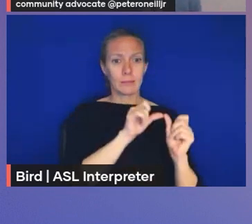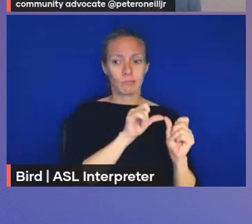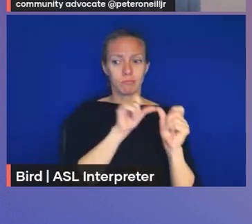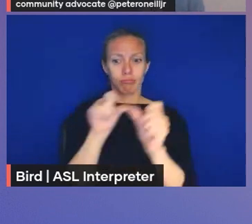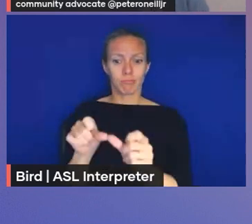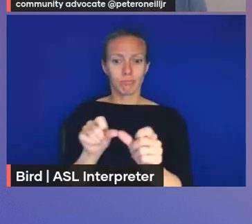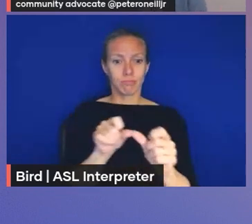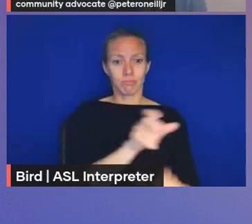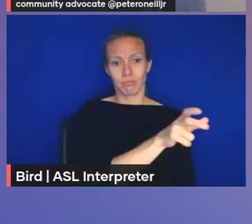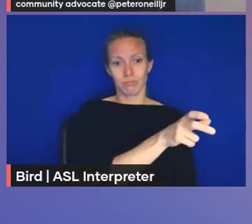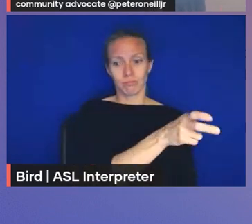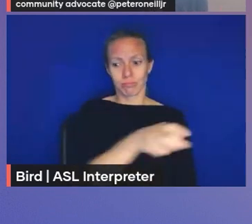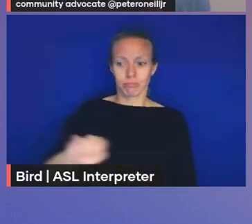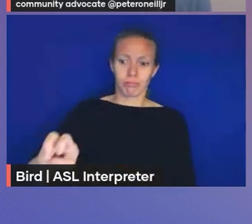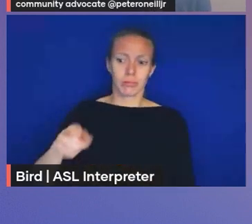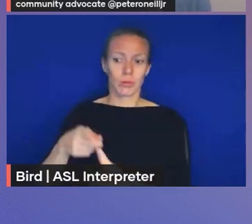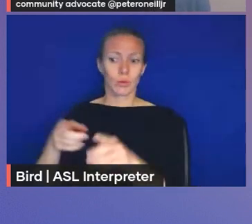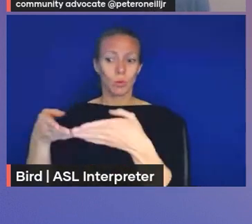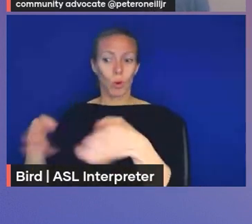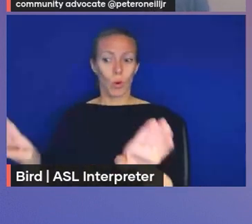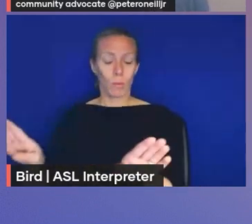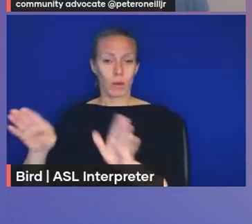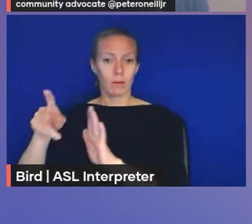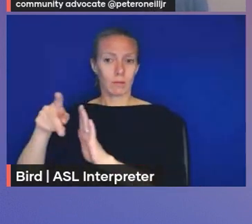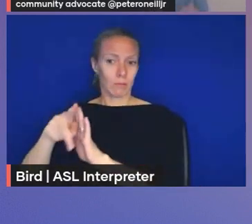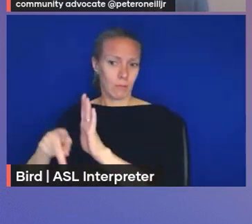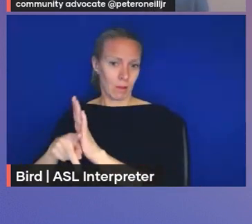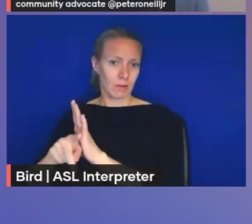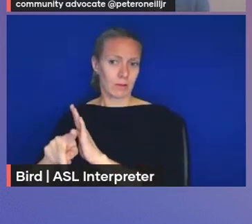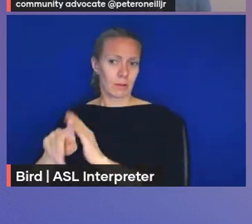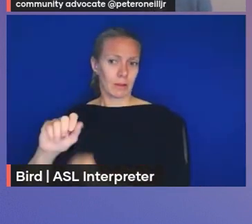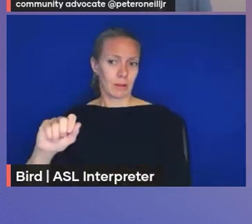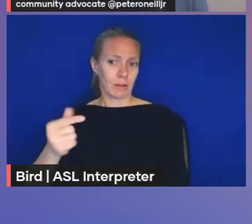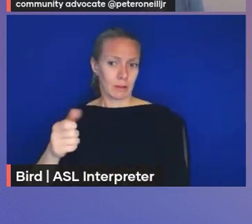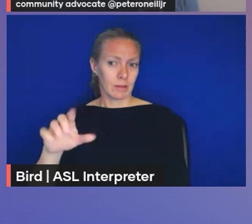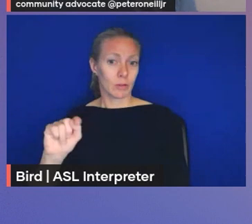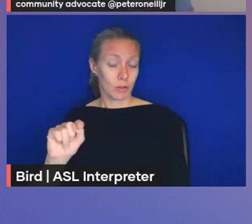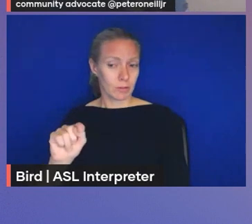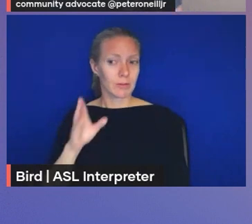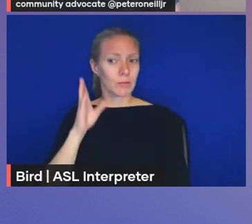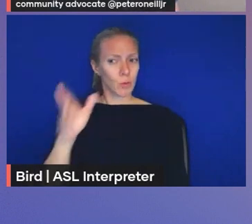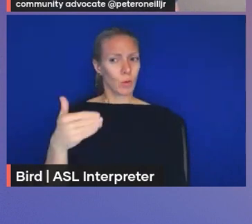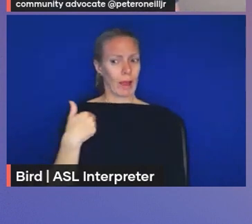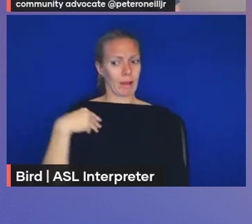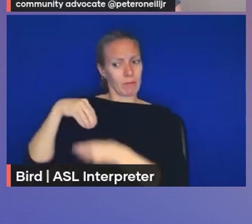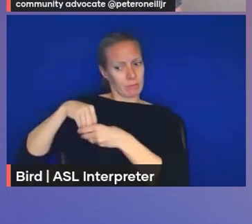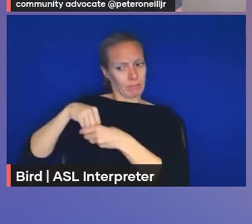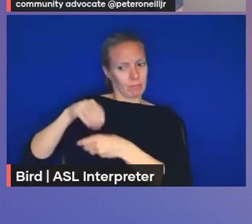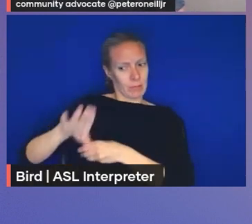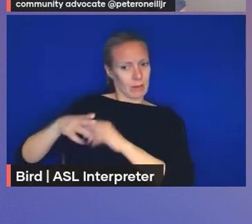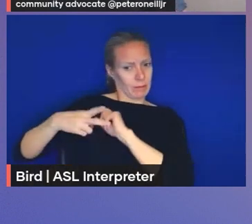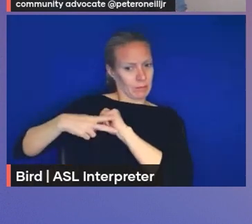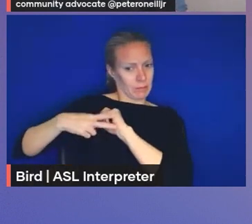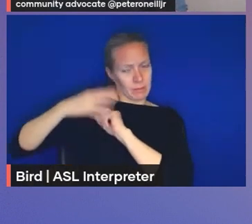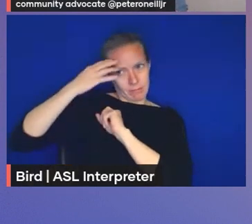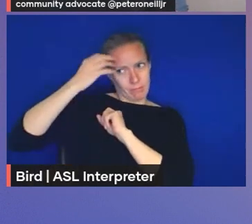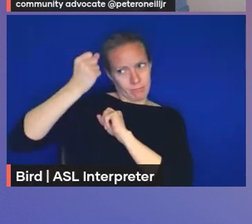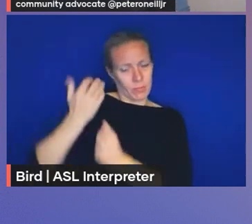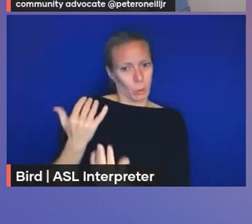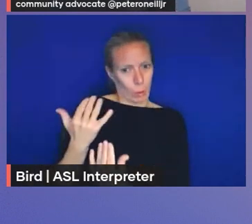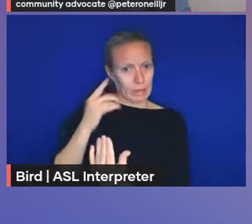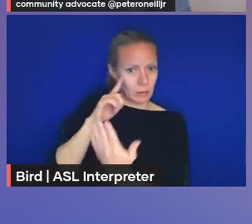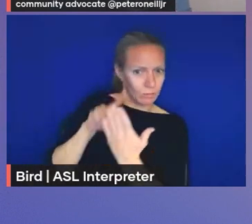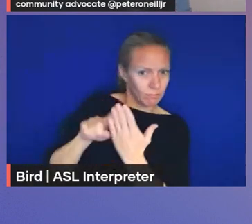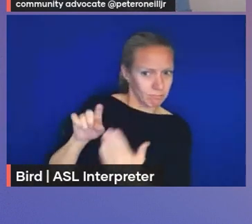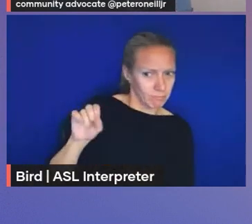now Open Policy Agent is going to have this policy inside of its memory, waiting to check it out. And so